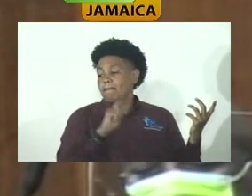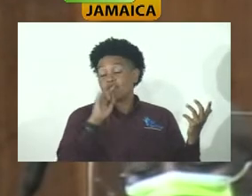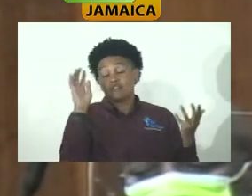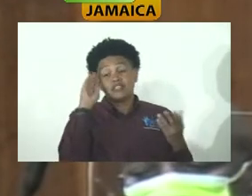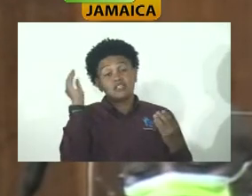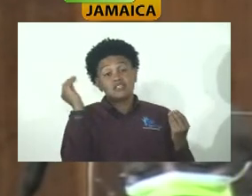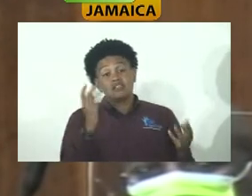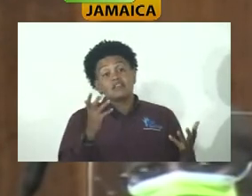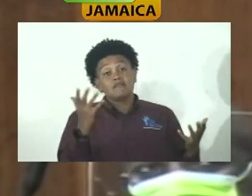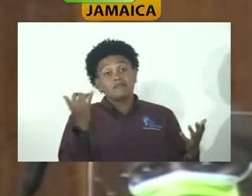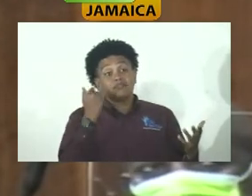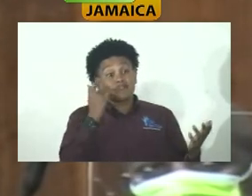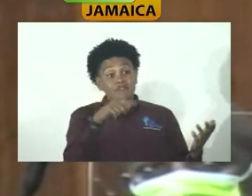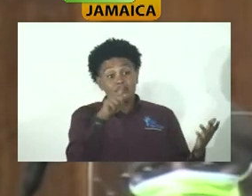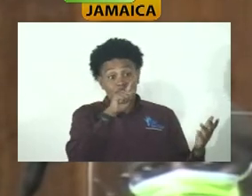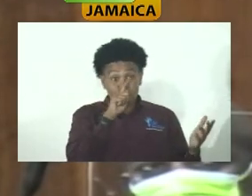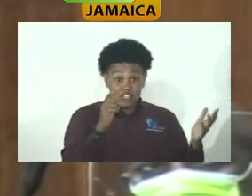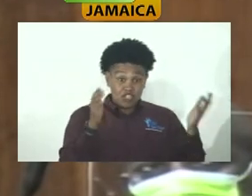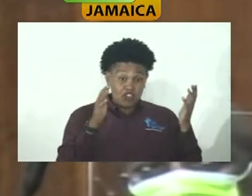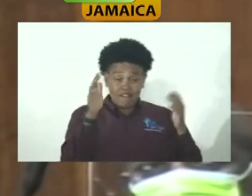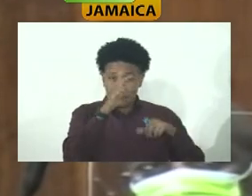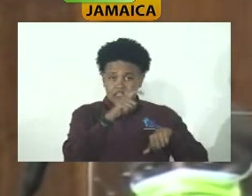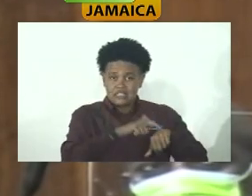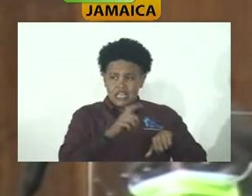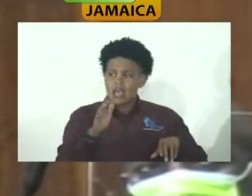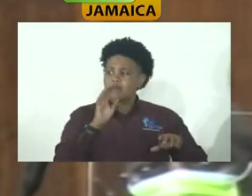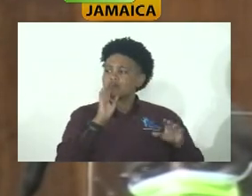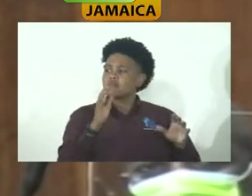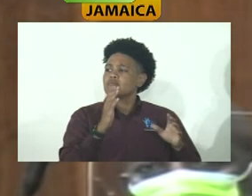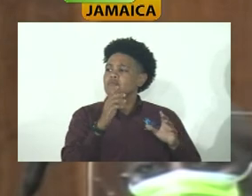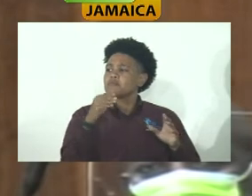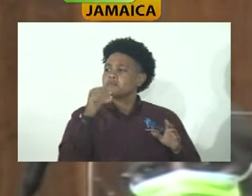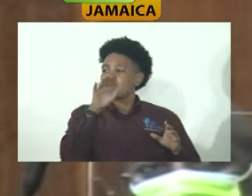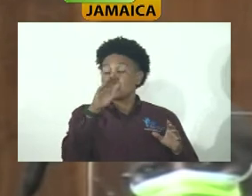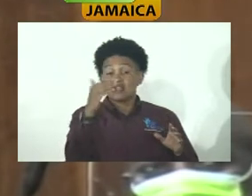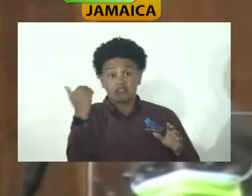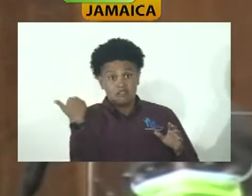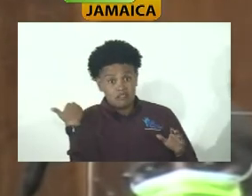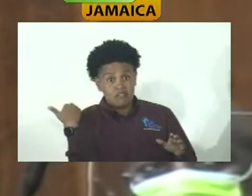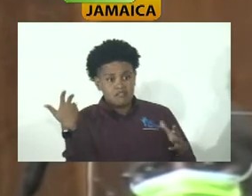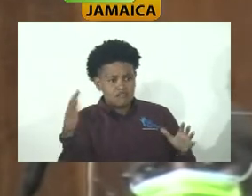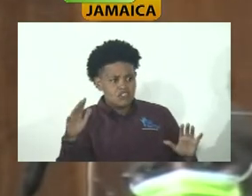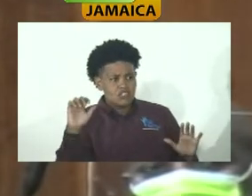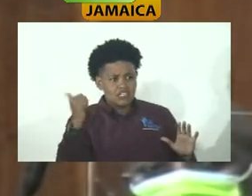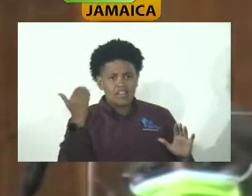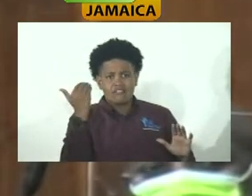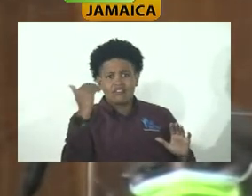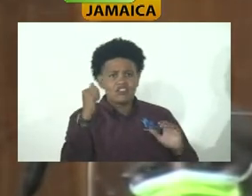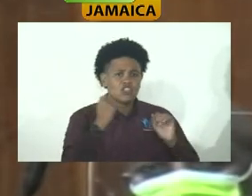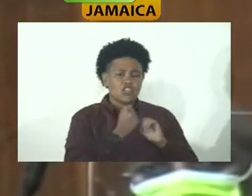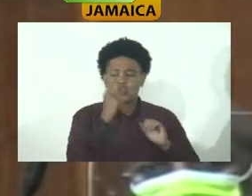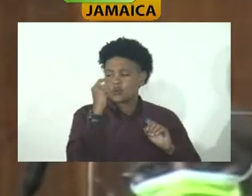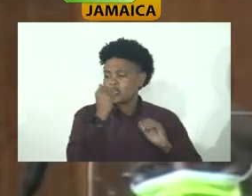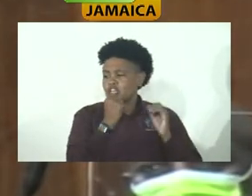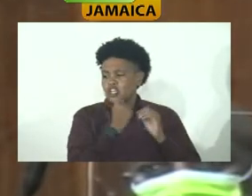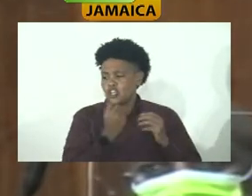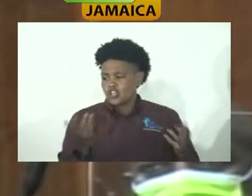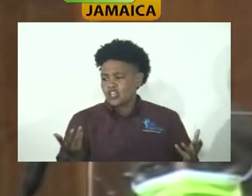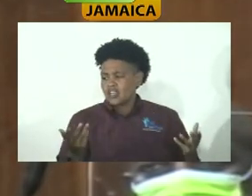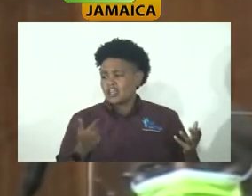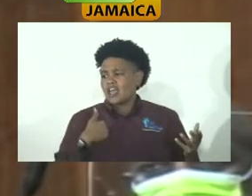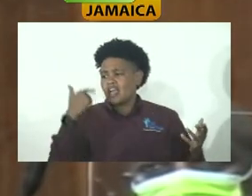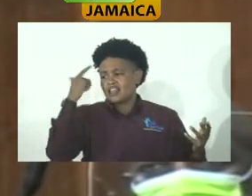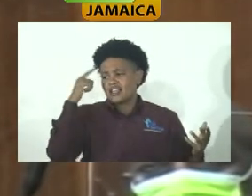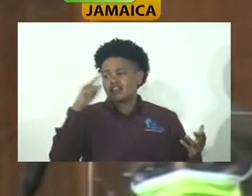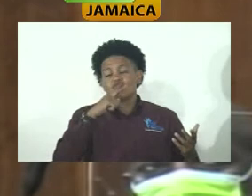speaker if they have served their time paid their due and after 10 years or 15 or 20 years madam speaker i think